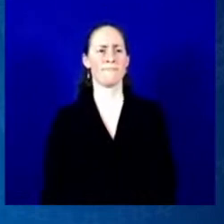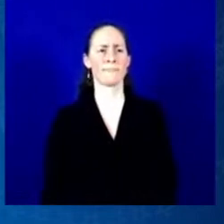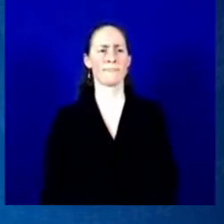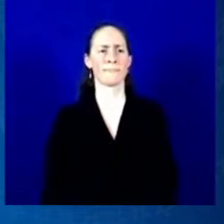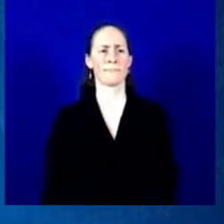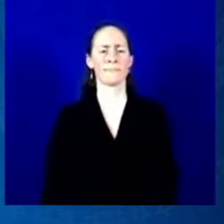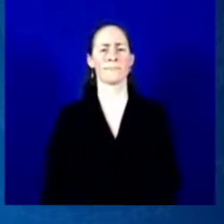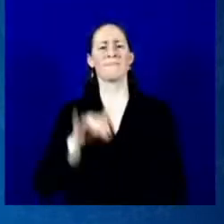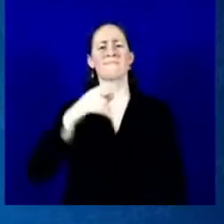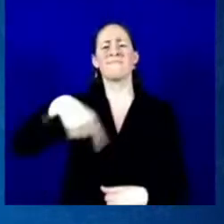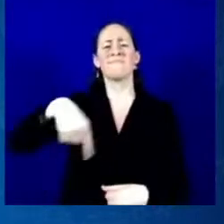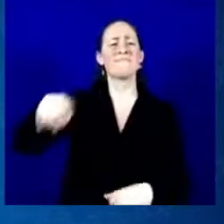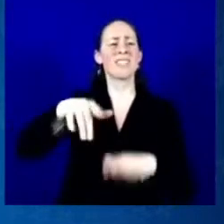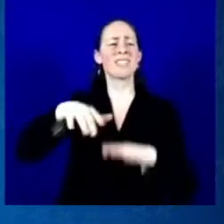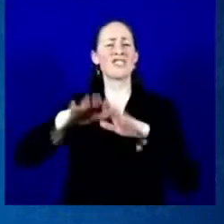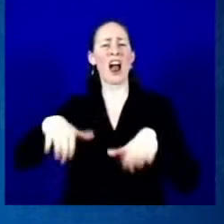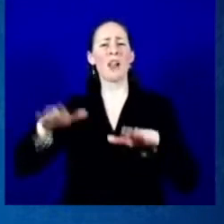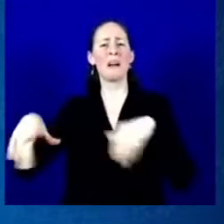half this year.